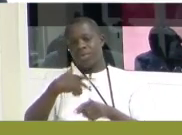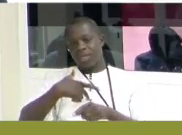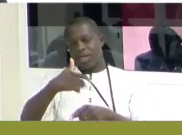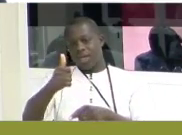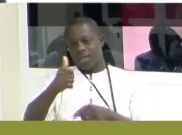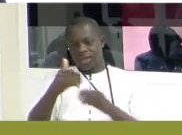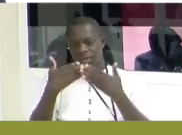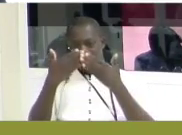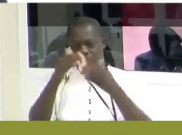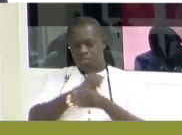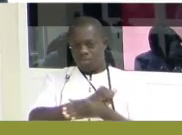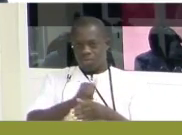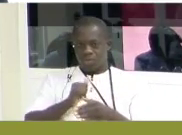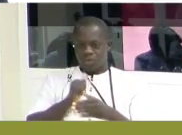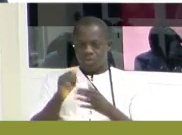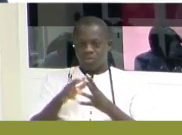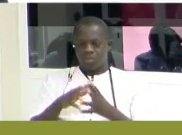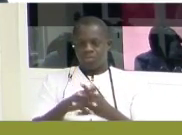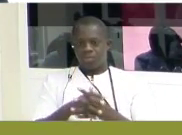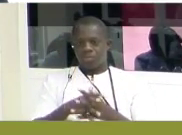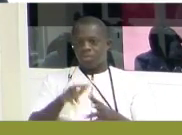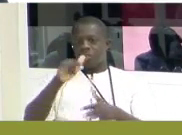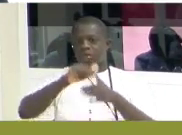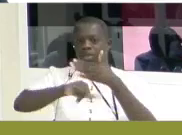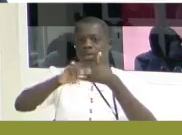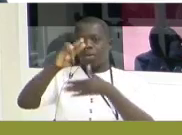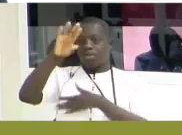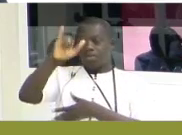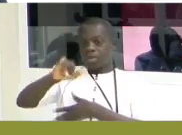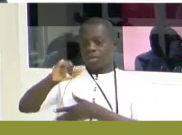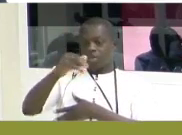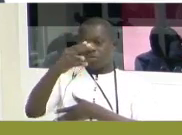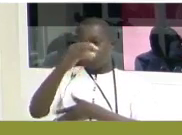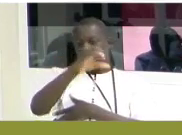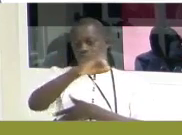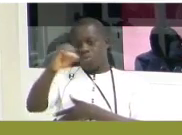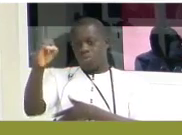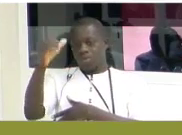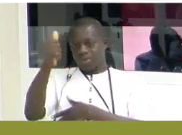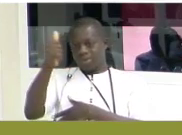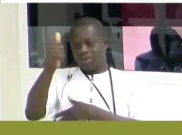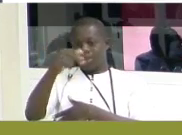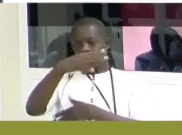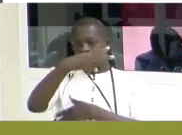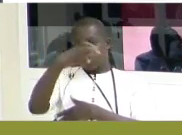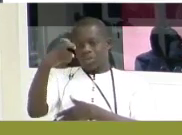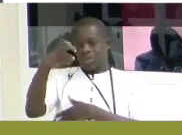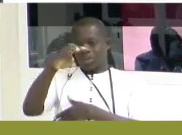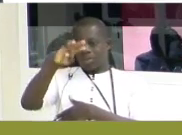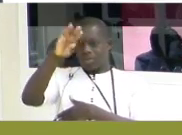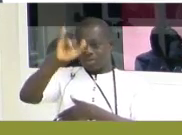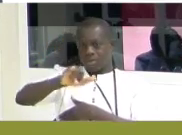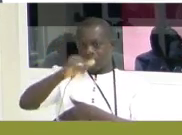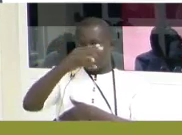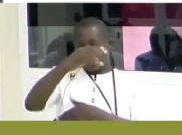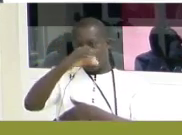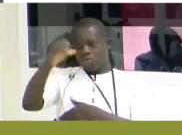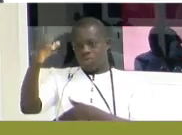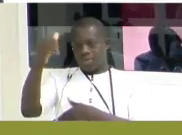May 2006, the 20th of May 2006, that was on a